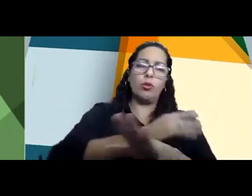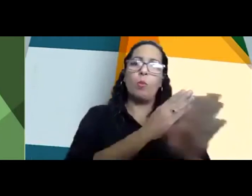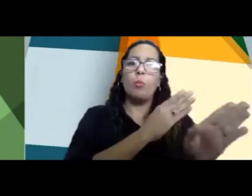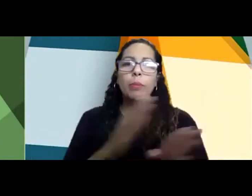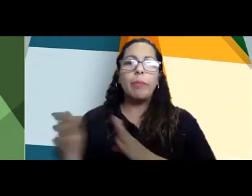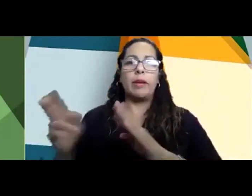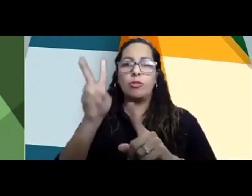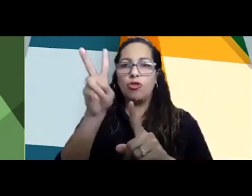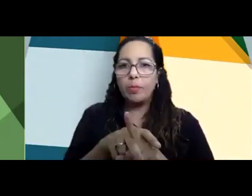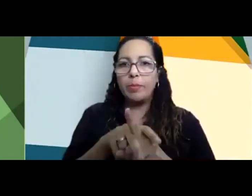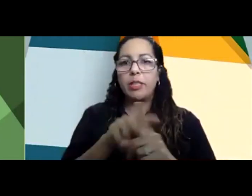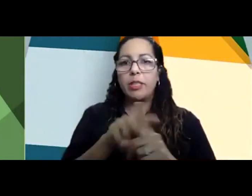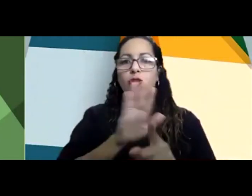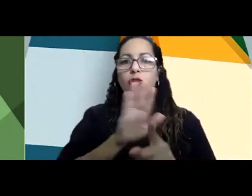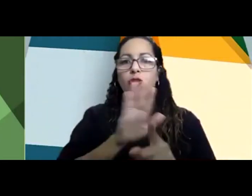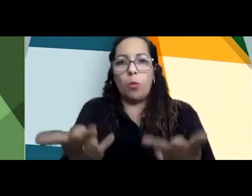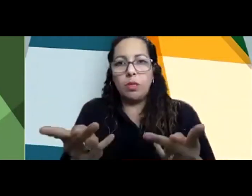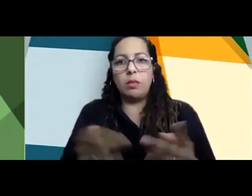and submit your proposal.